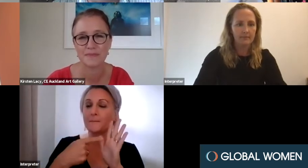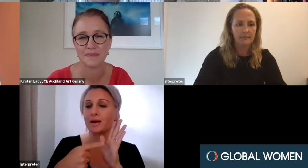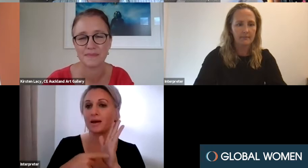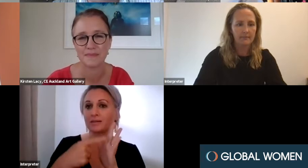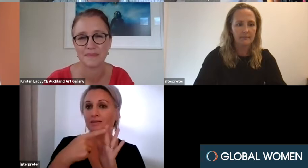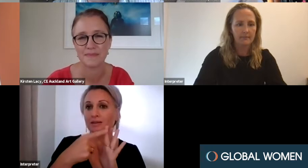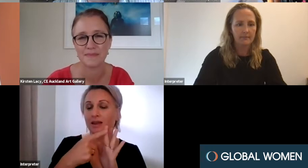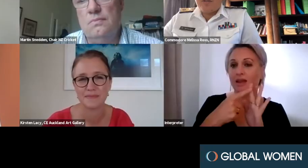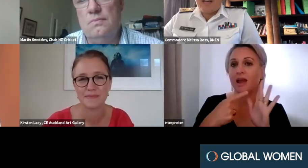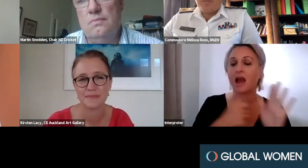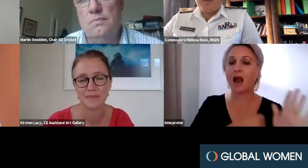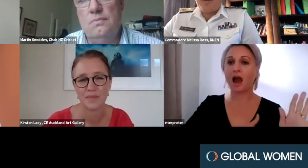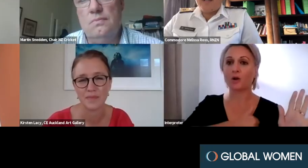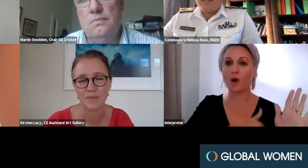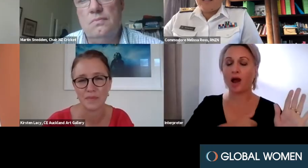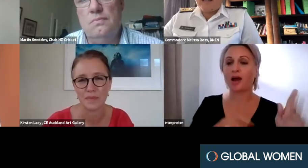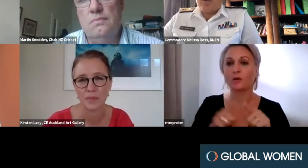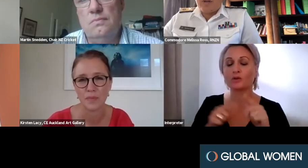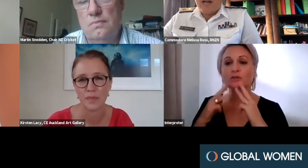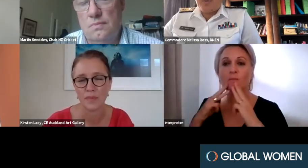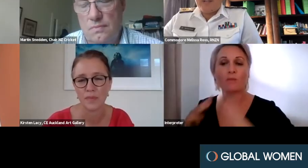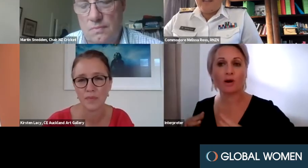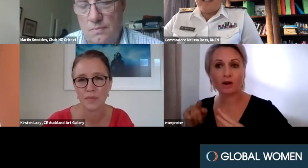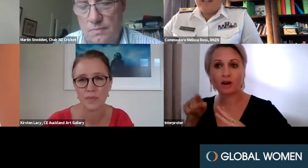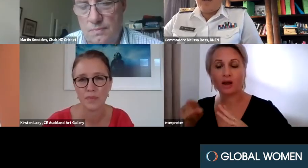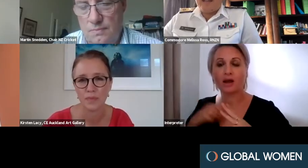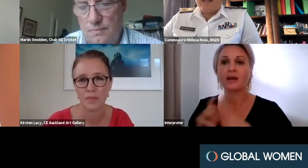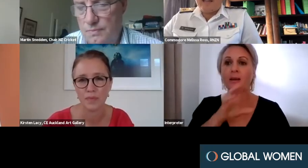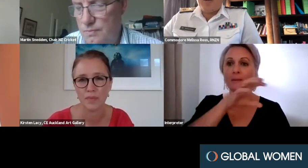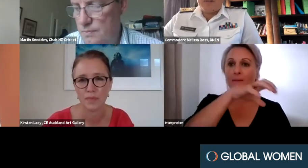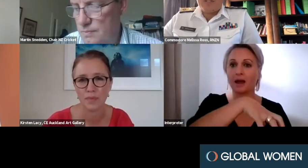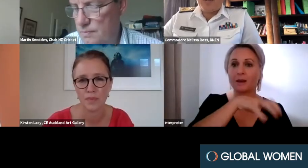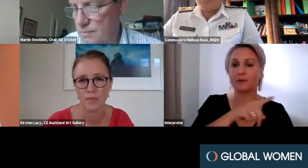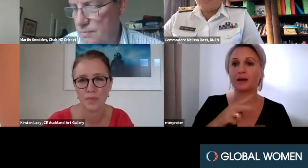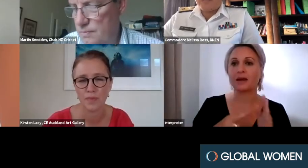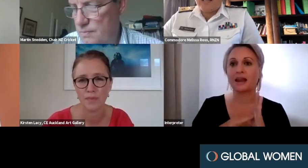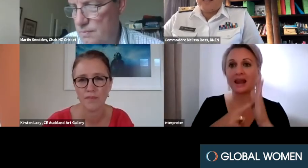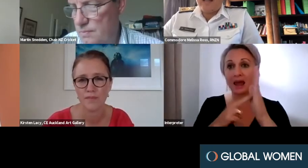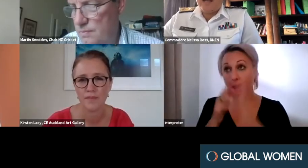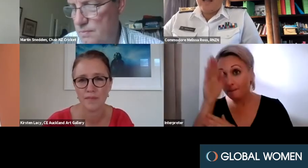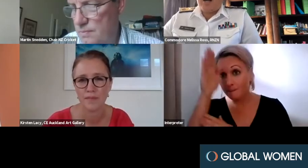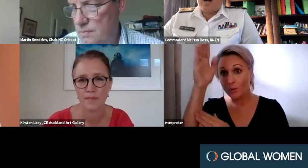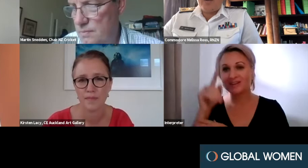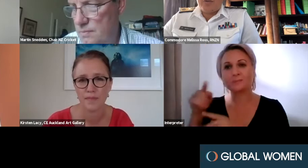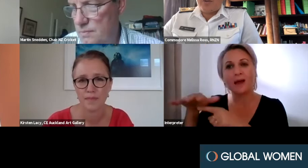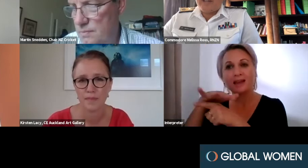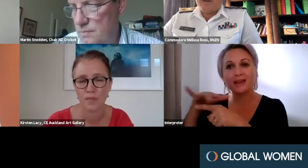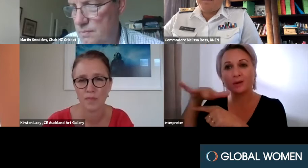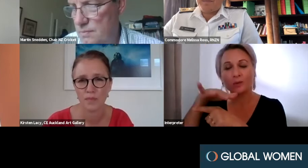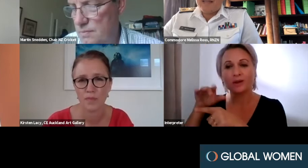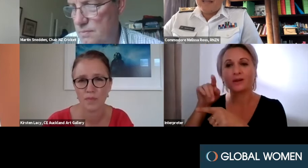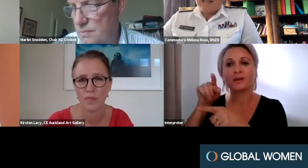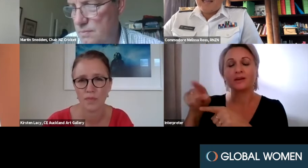marae, ko te hikatū, te hapū, ko ngā puhi, te iwi, ko Melissa Ross, ni kai o toko